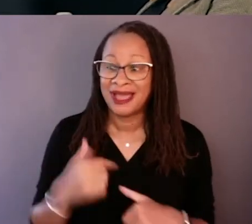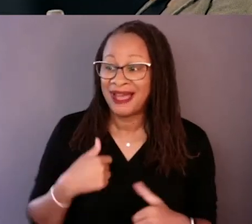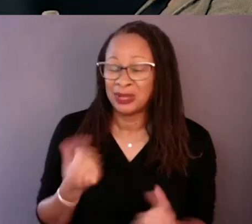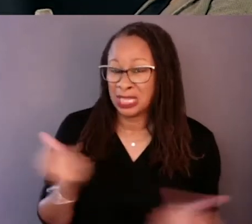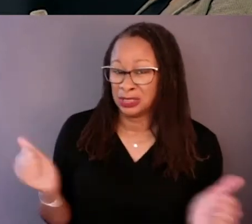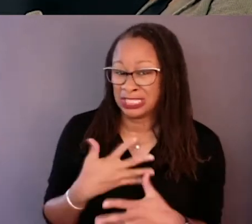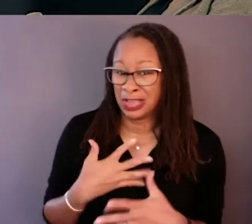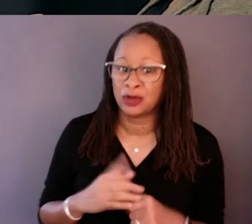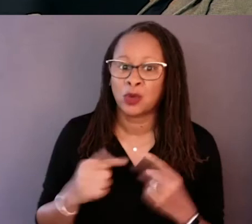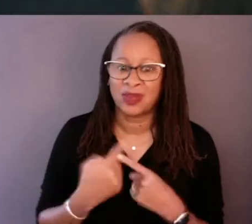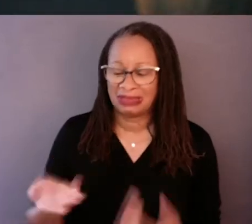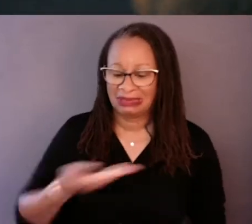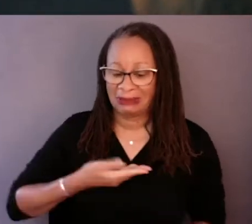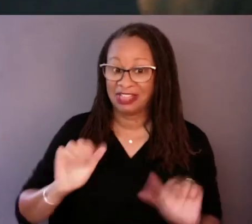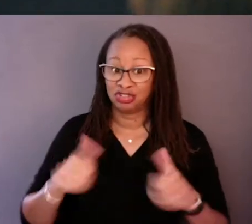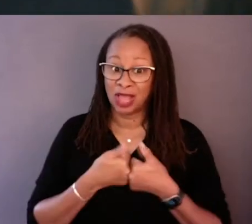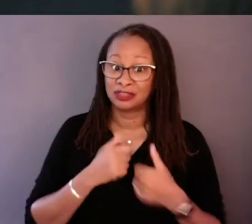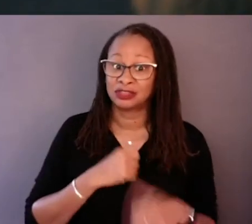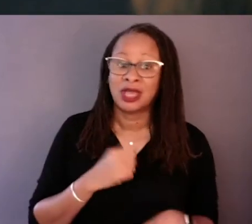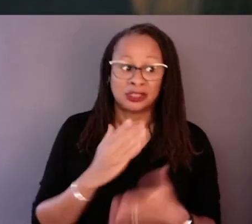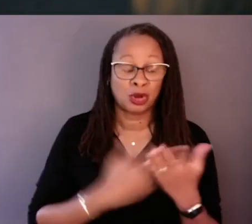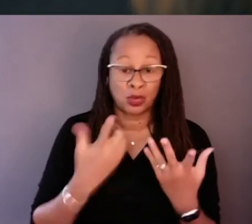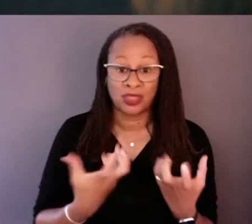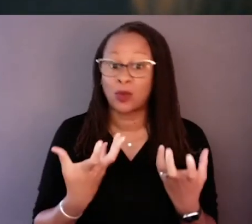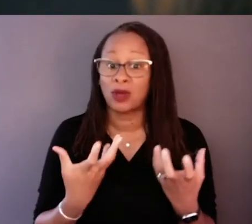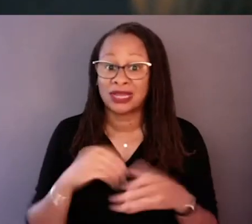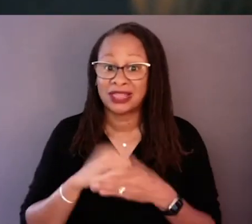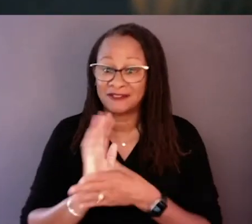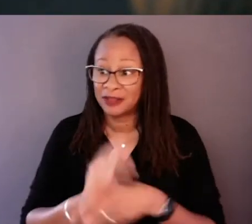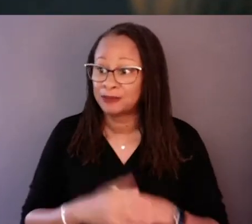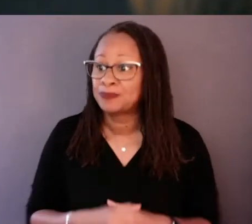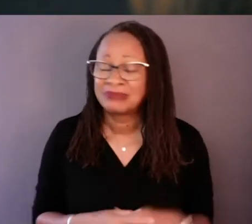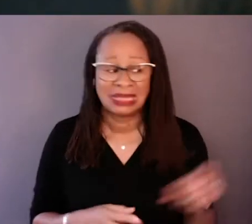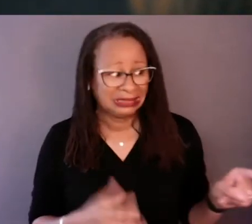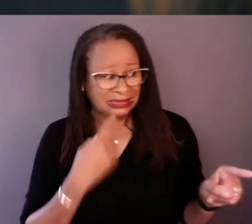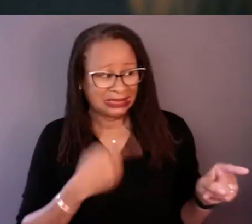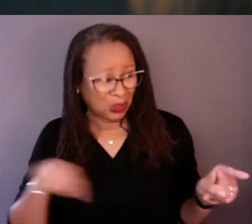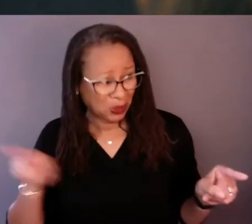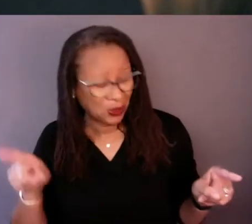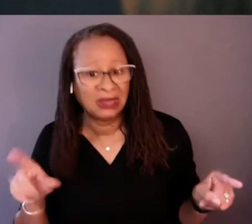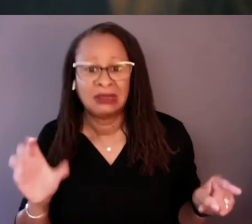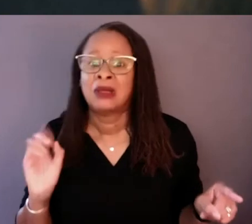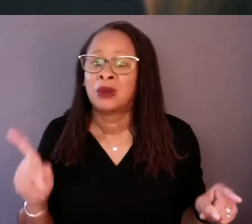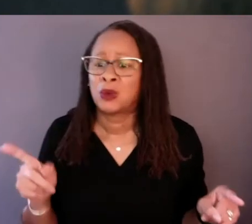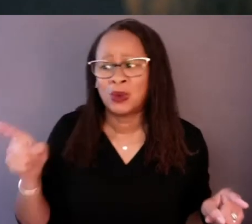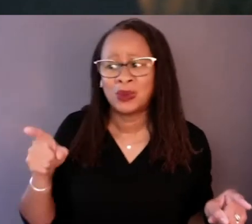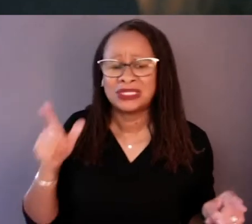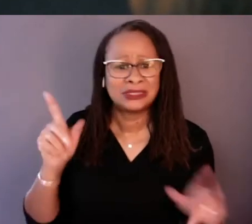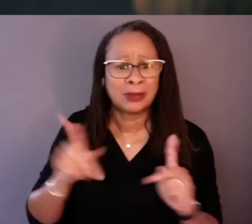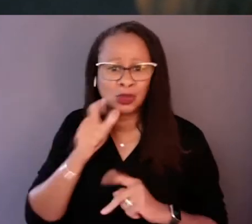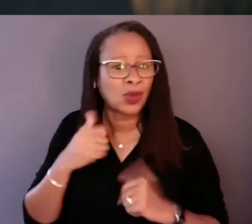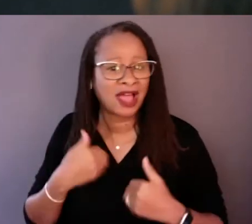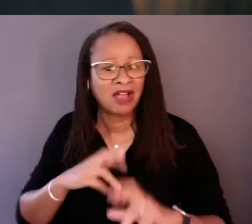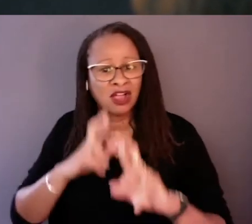put that to me as part of what they wanted in the film, because these are, you know, people that don't have a lot of respect for the rule of law.